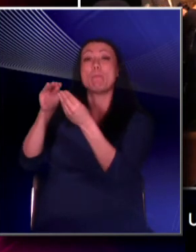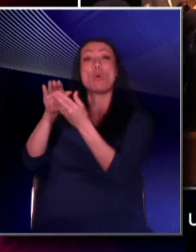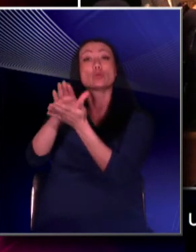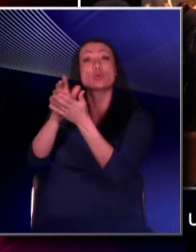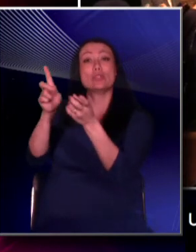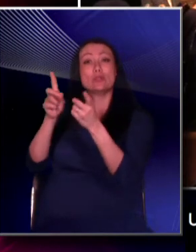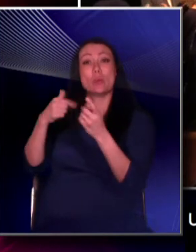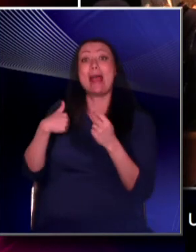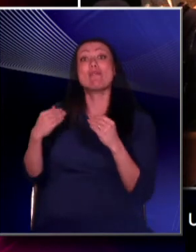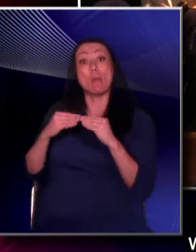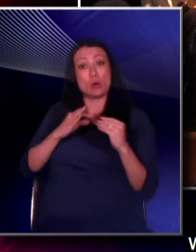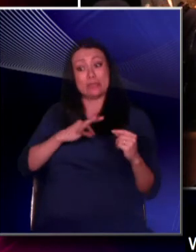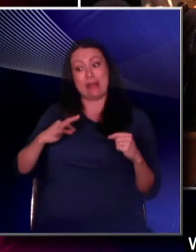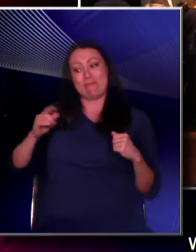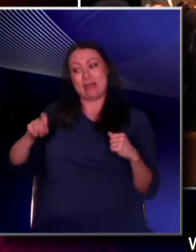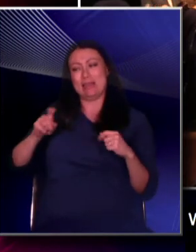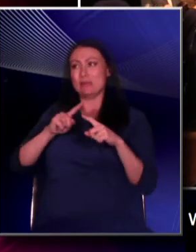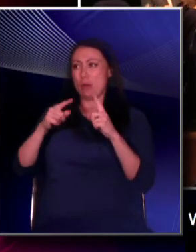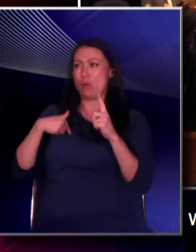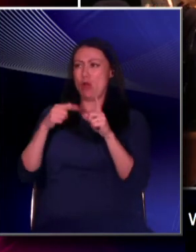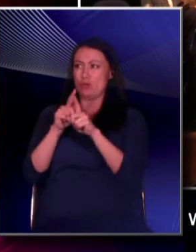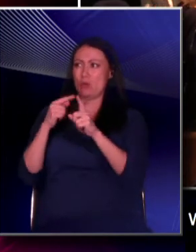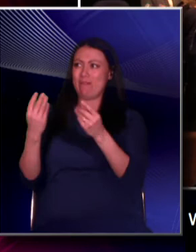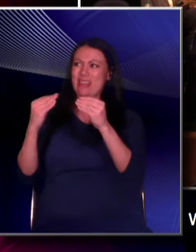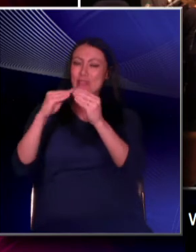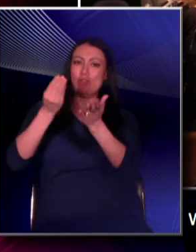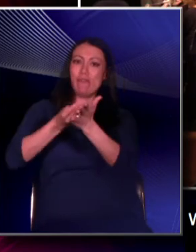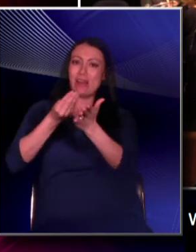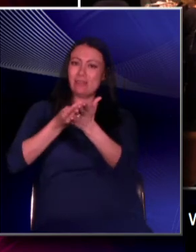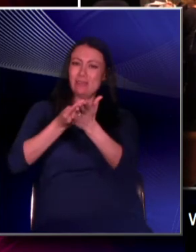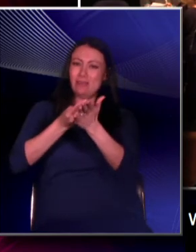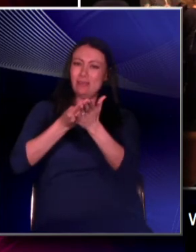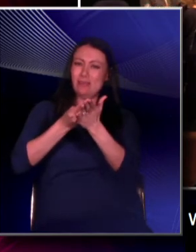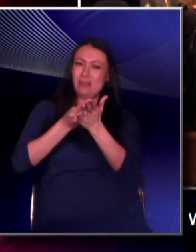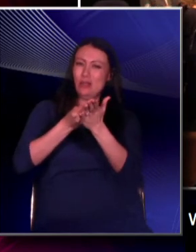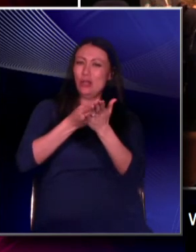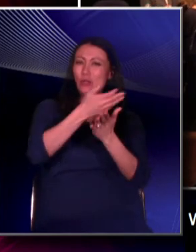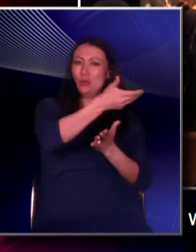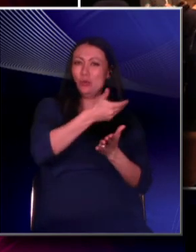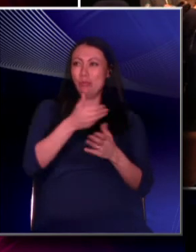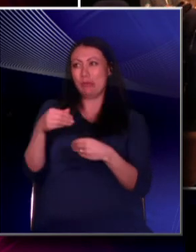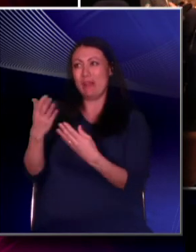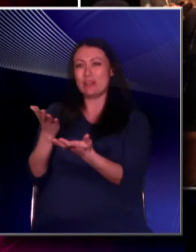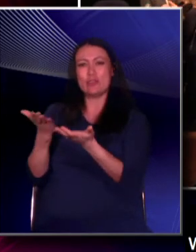also have additional funds to service them. And there's some issues with that as well.